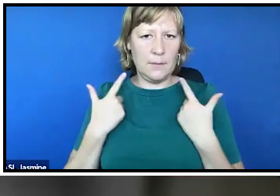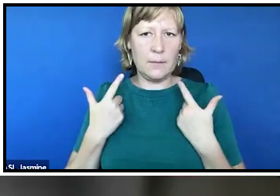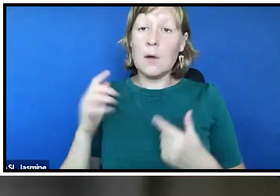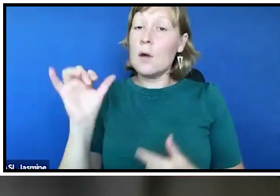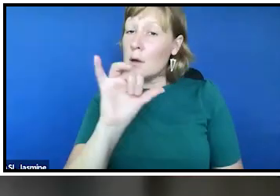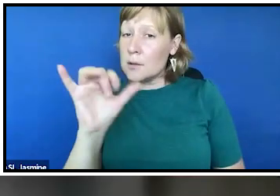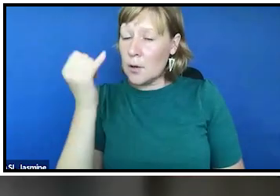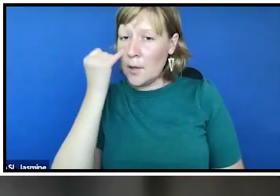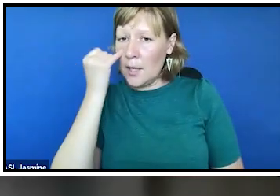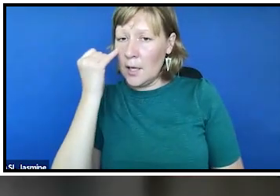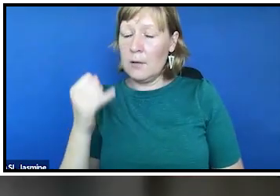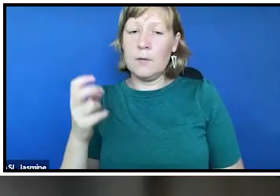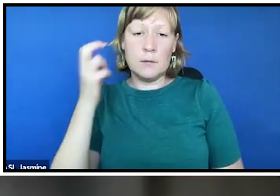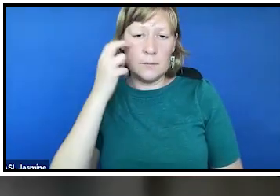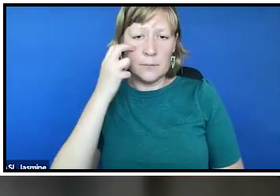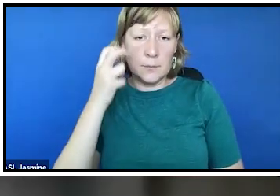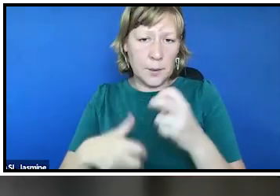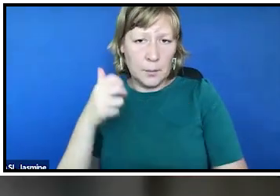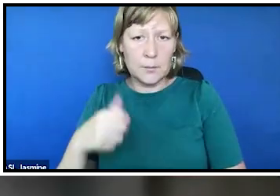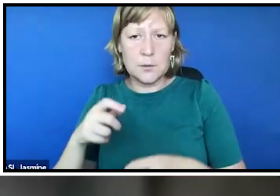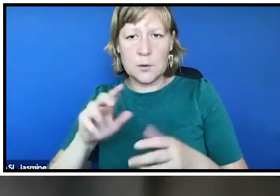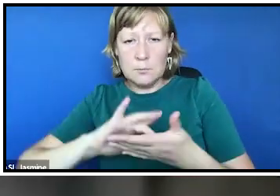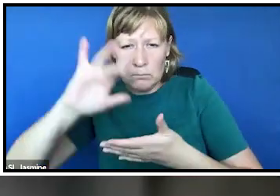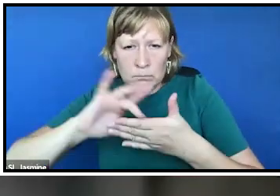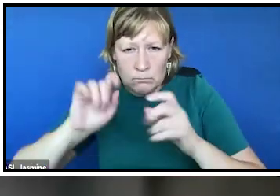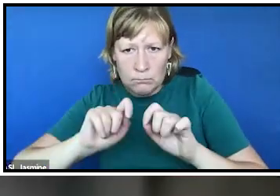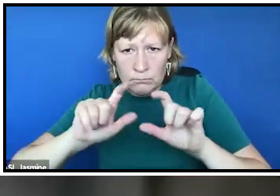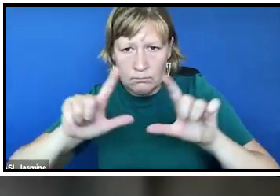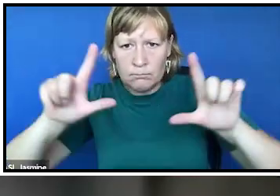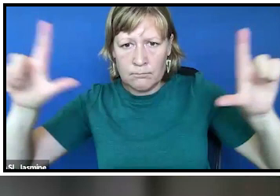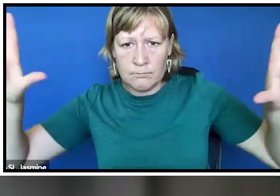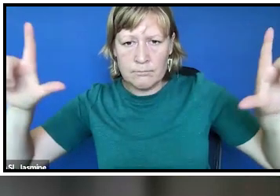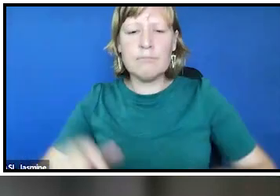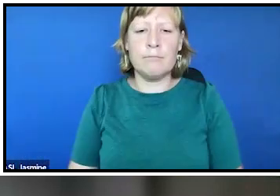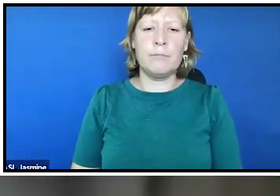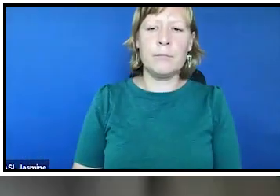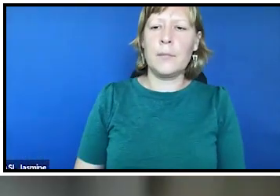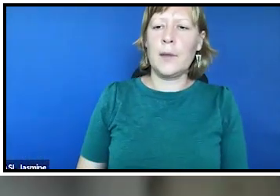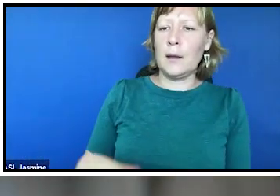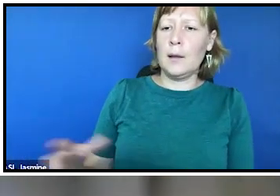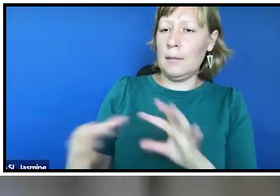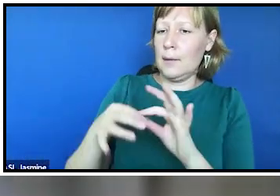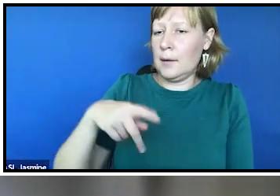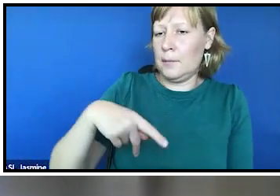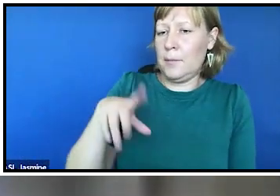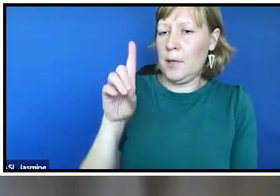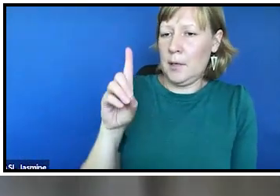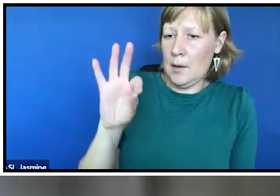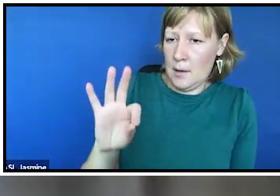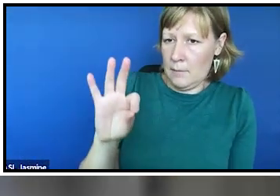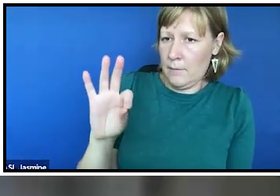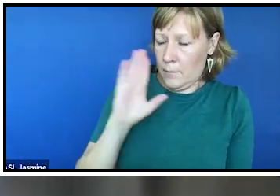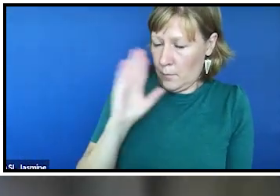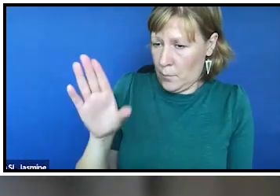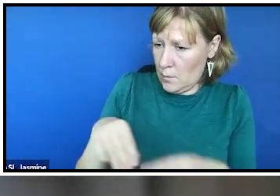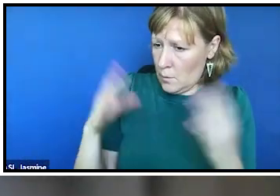So when people click the link, if they get the newsletter in a PDF, does the link still open? I think in the